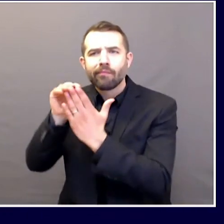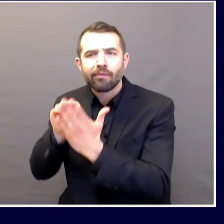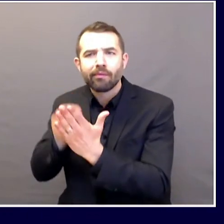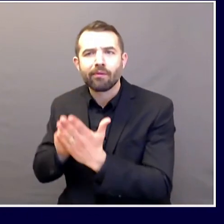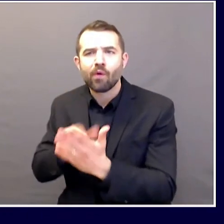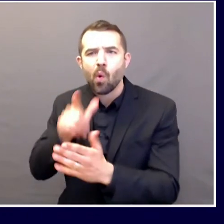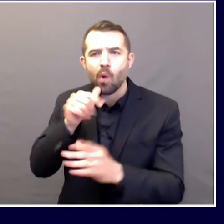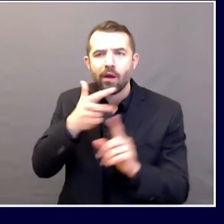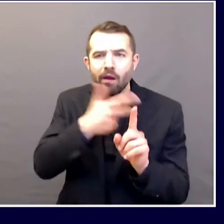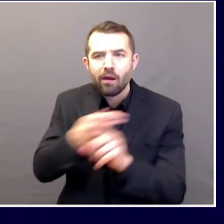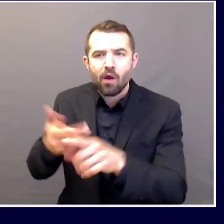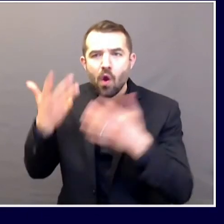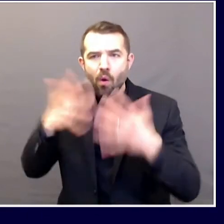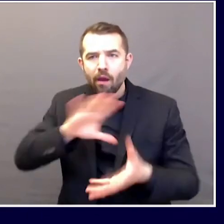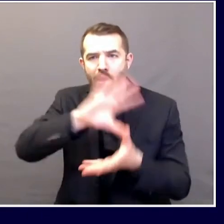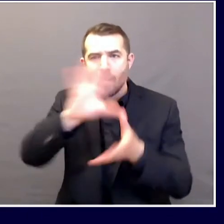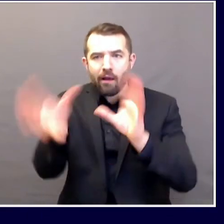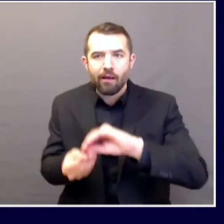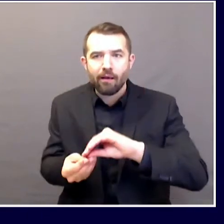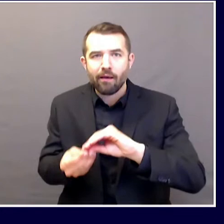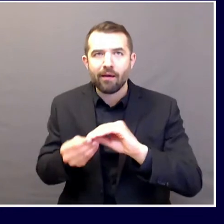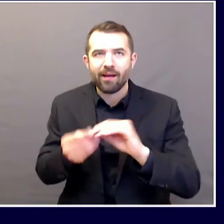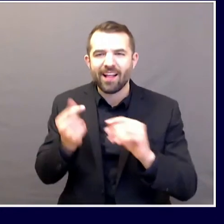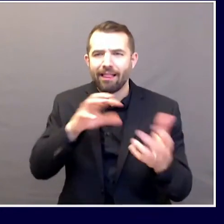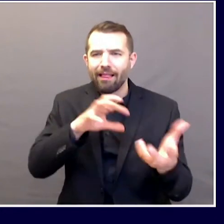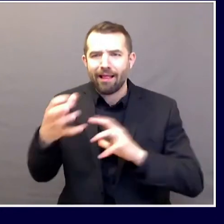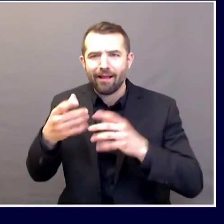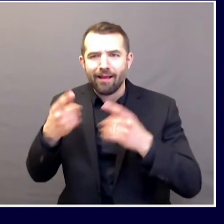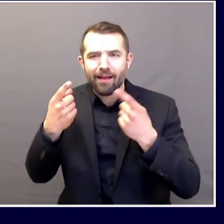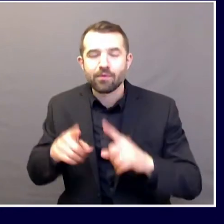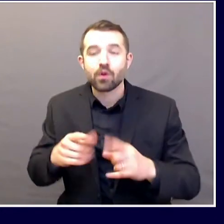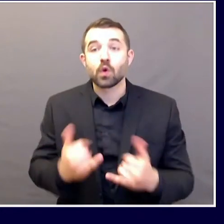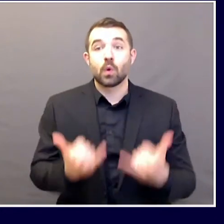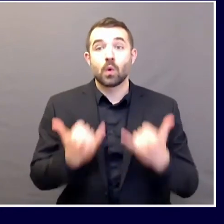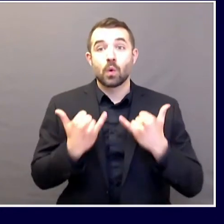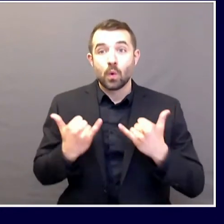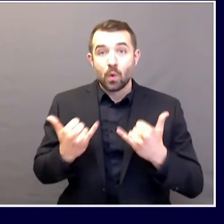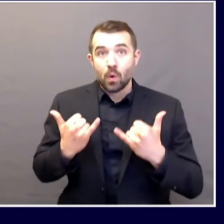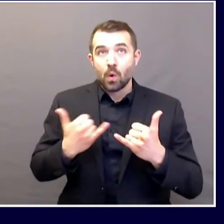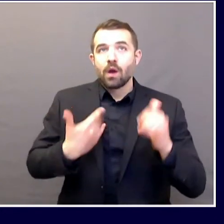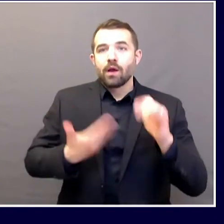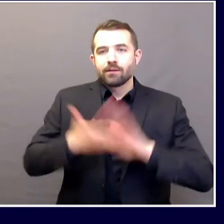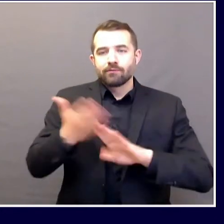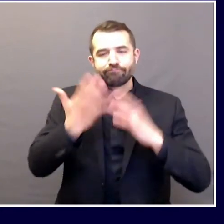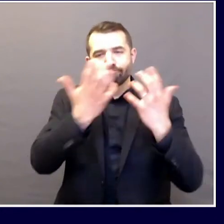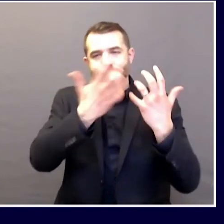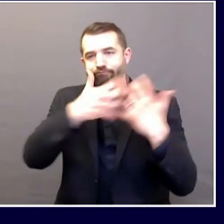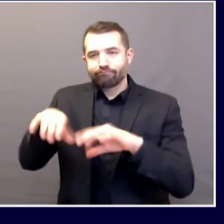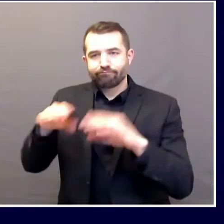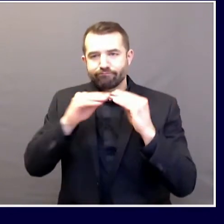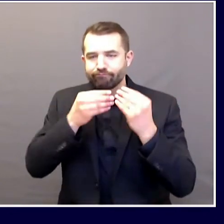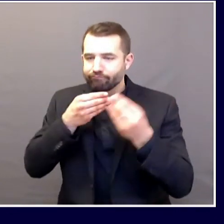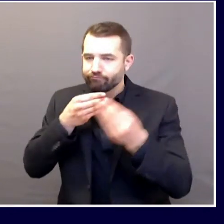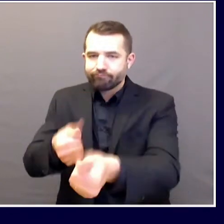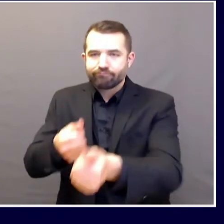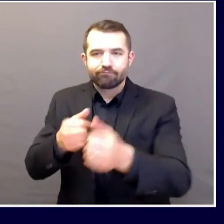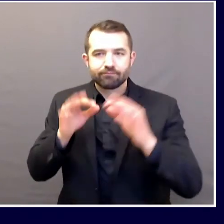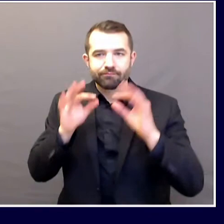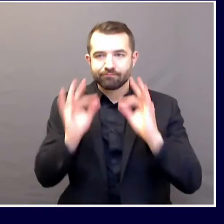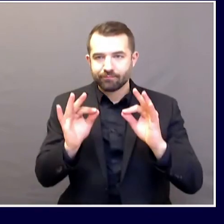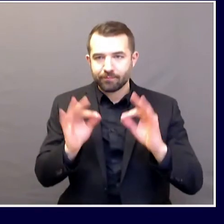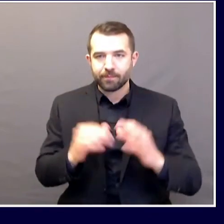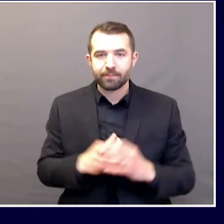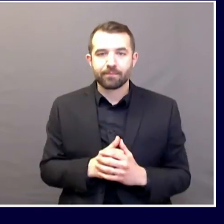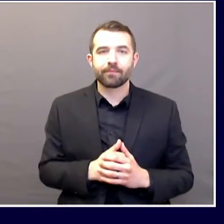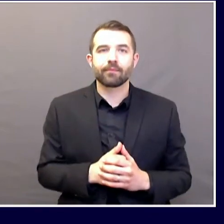is now back up and running, but providers will continue to report data into us from vaccines that they administered while